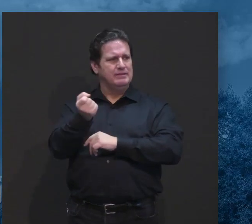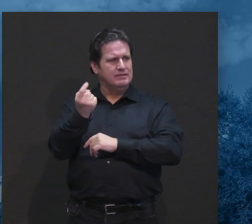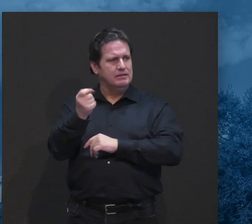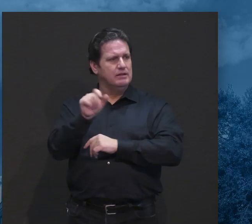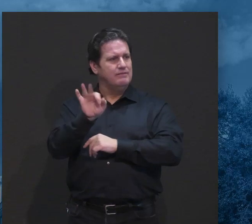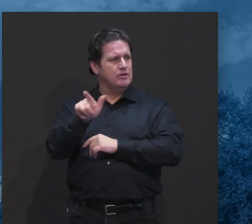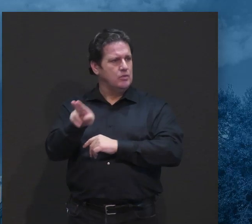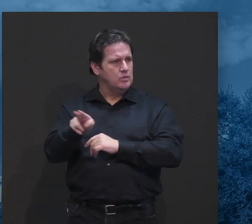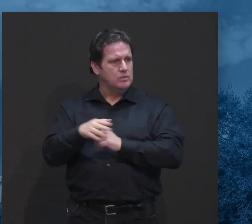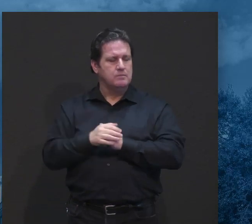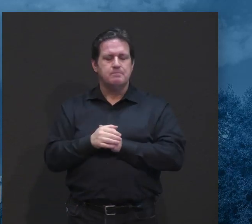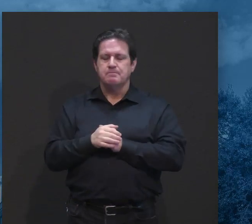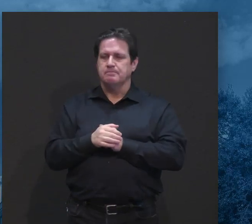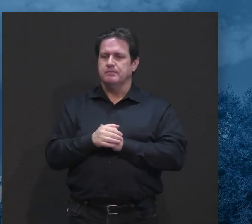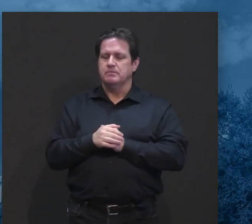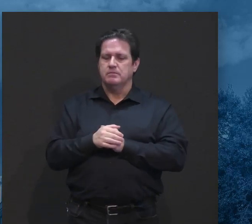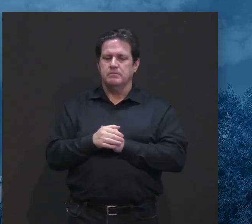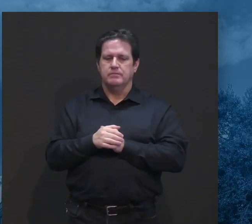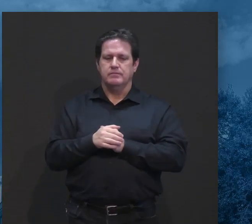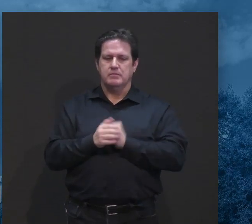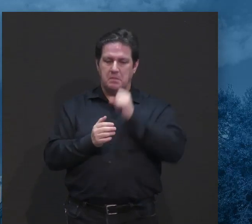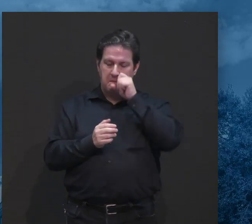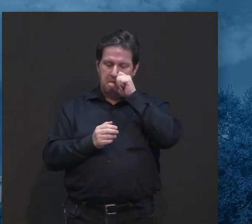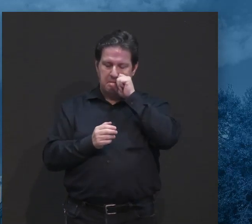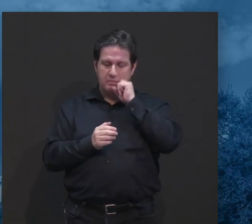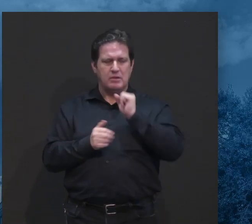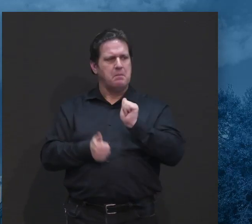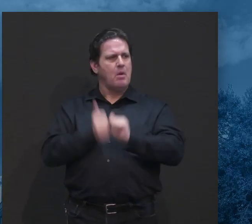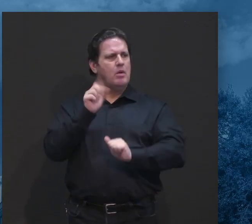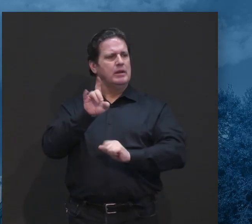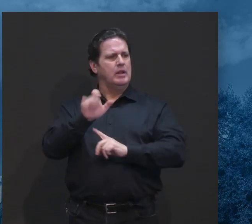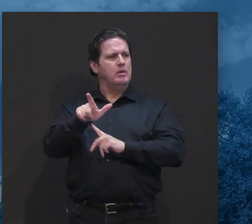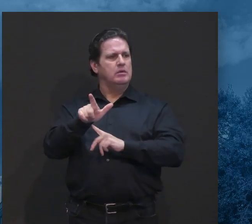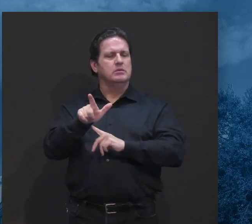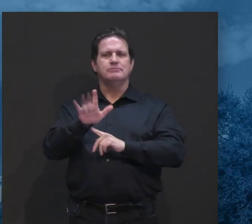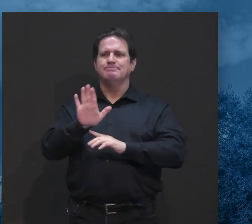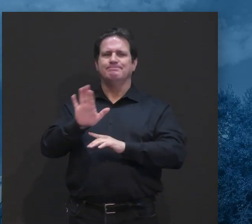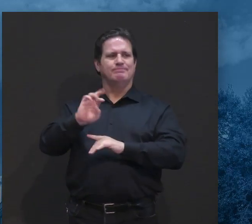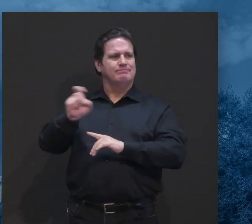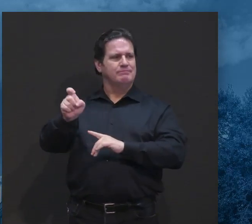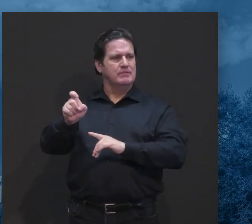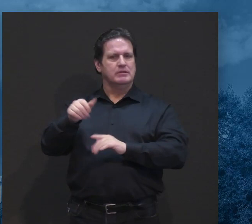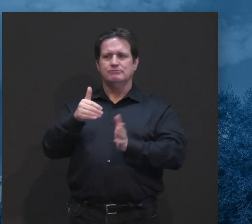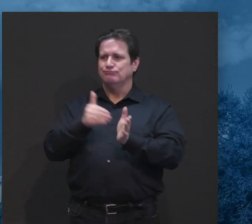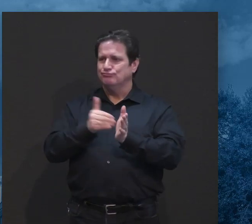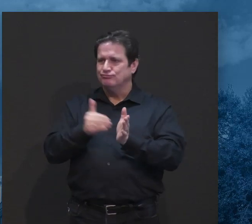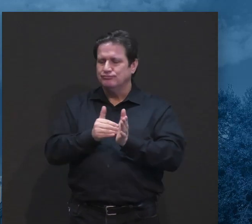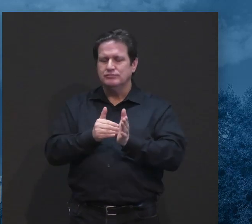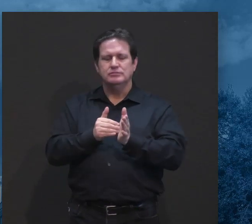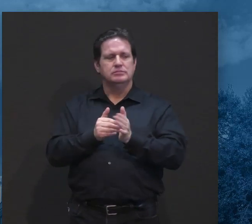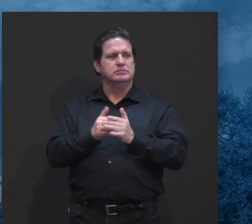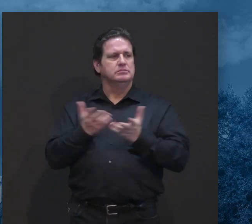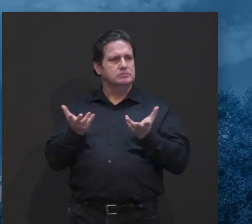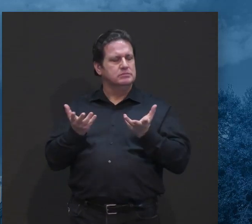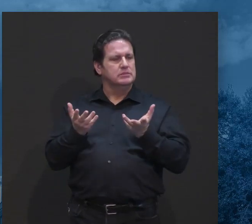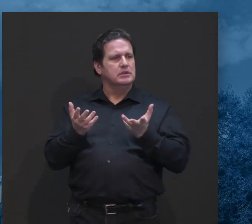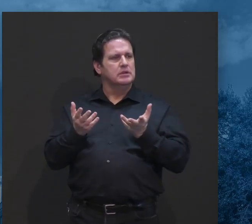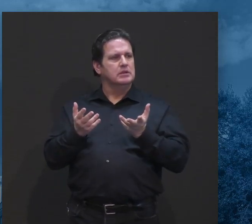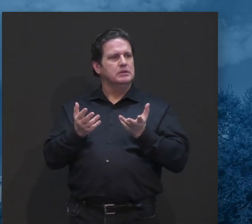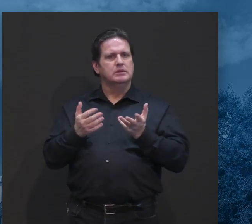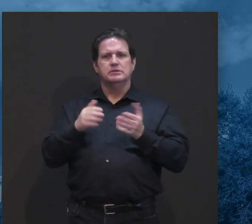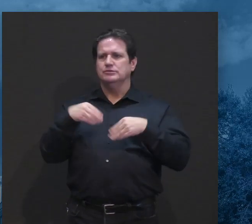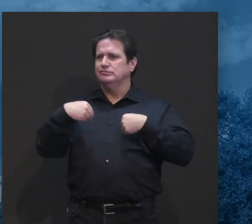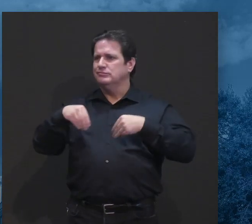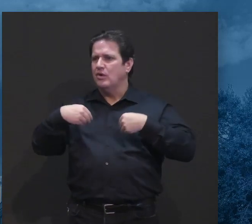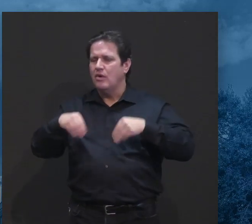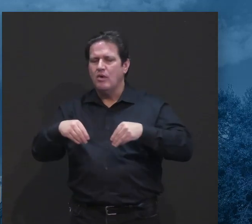So that's a really popular place for most Delawareans to get their flu vaccine is pharmacies, which many are in supermarkets